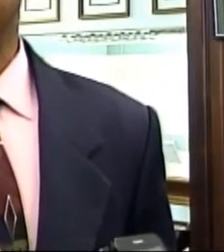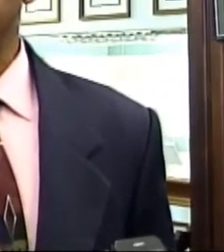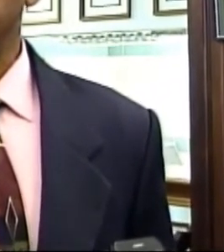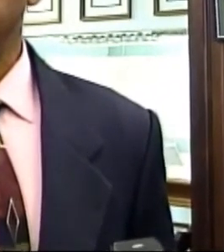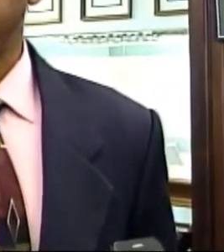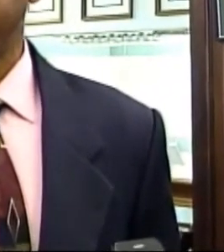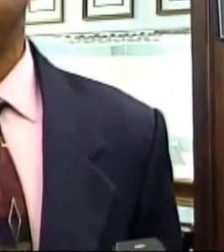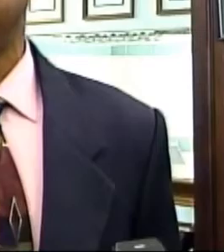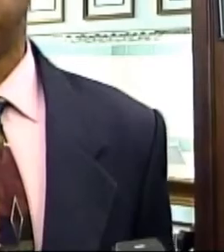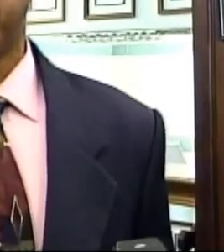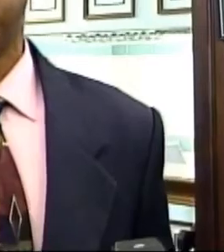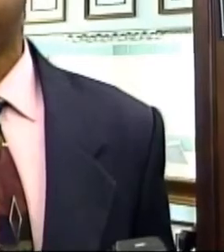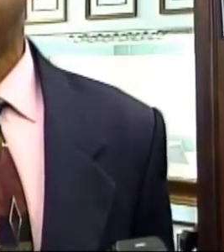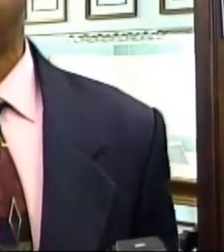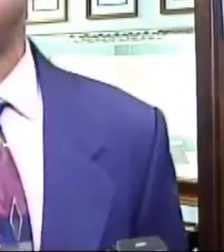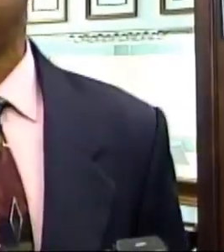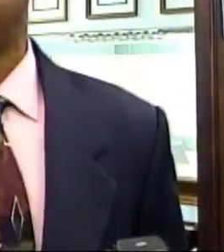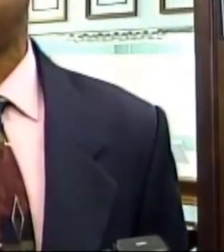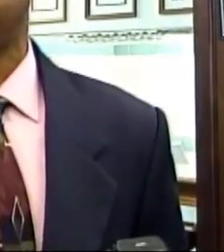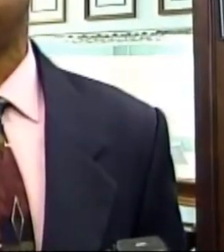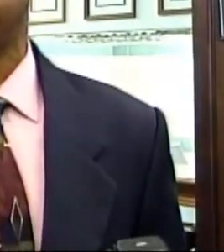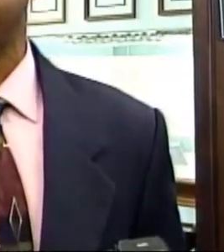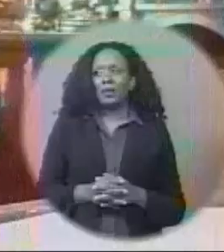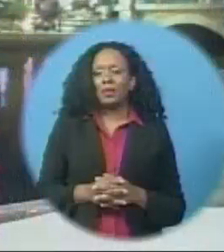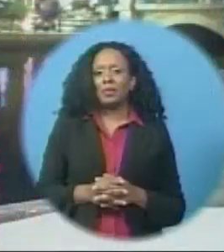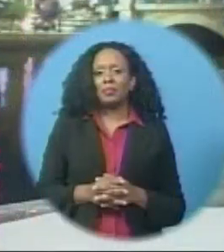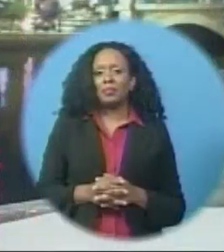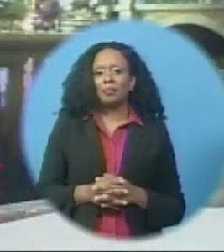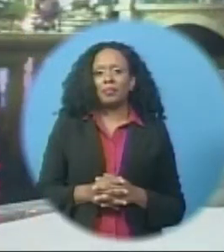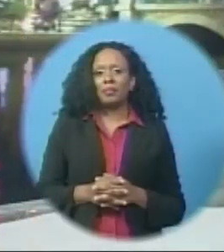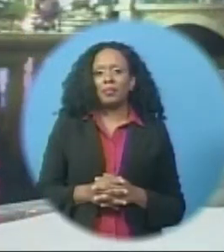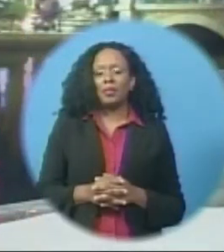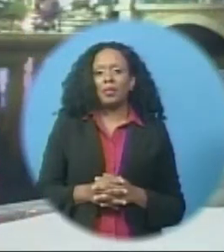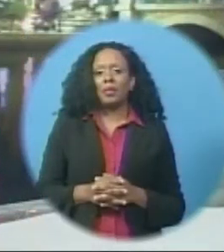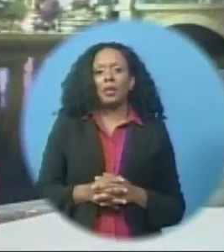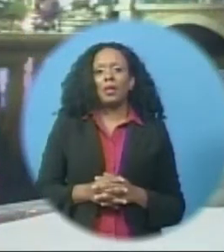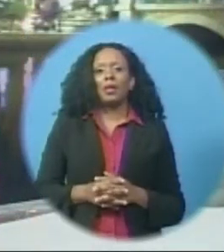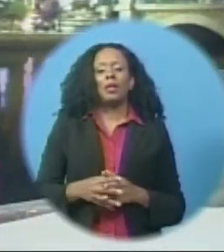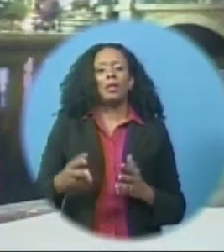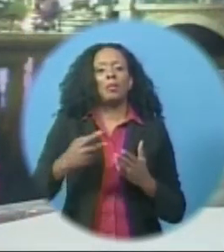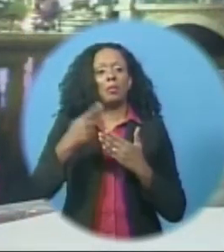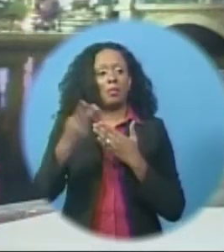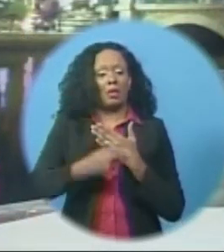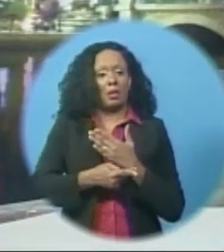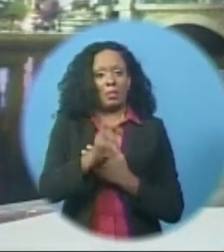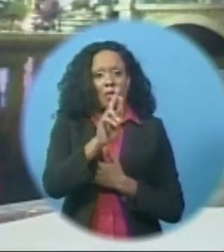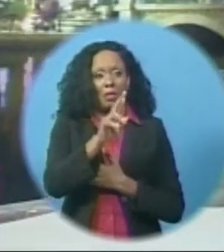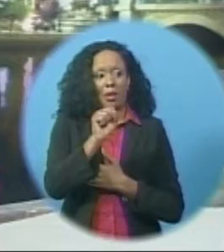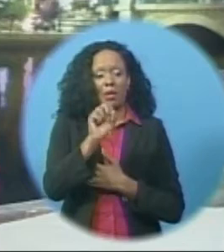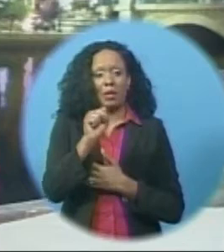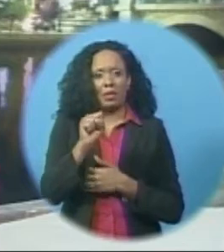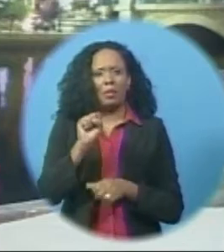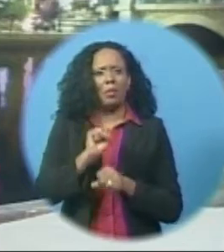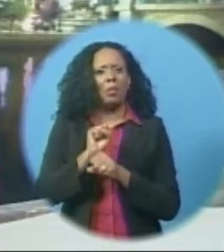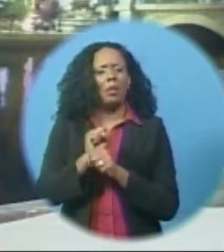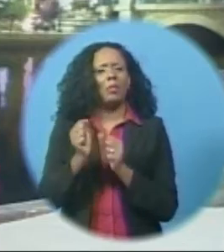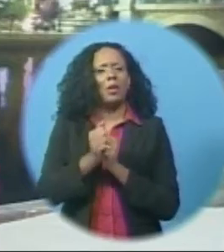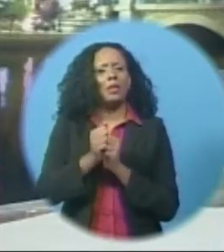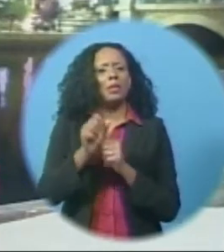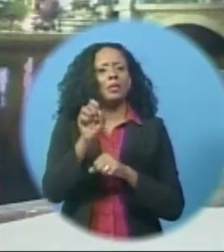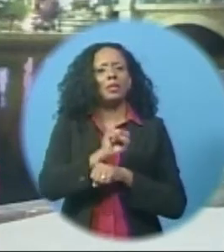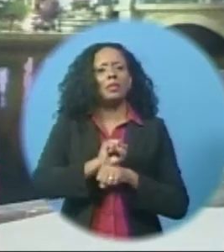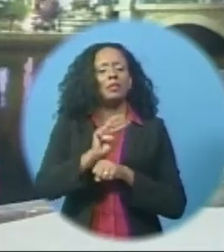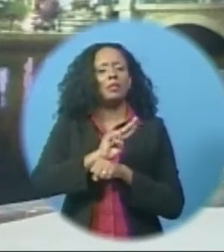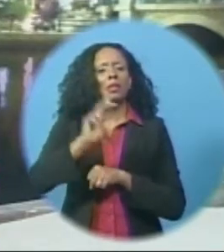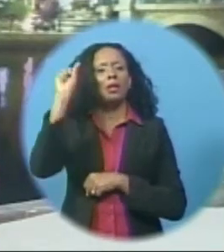and national strategies in order to combat that threat. The RSS is, however, working with the government of St. Vincent to assist